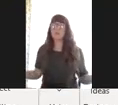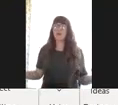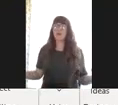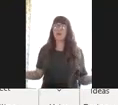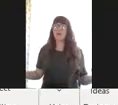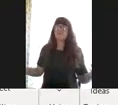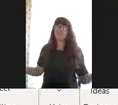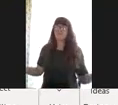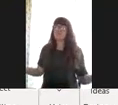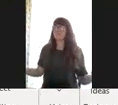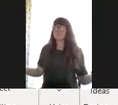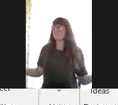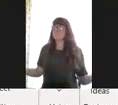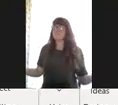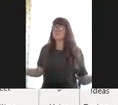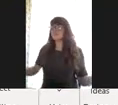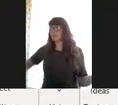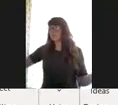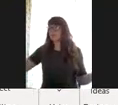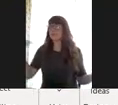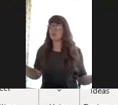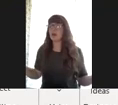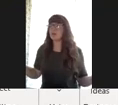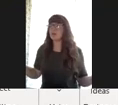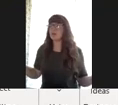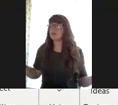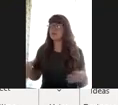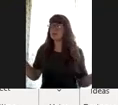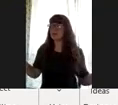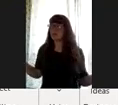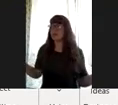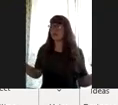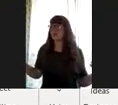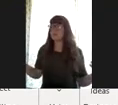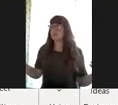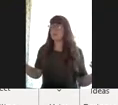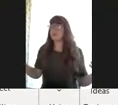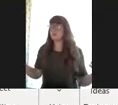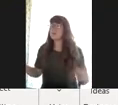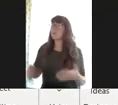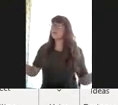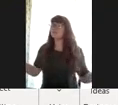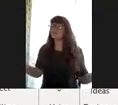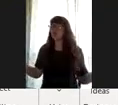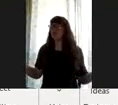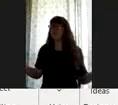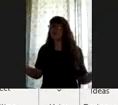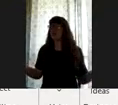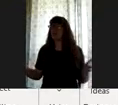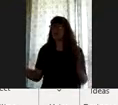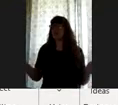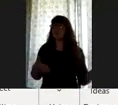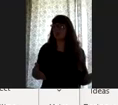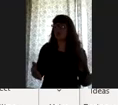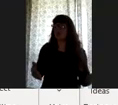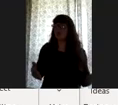would be like, I don't know, someone breaks into your house and steals all your things and somebody comes up to try to defend you, you're not